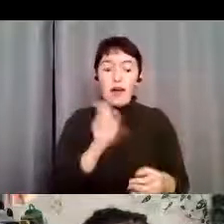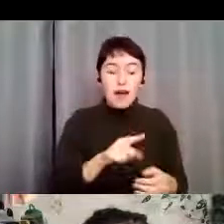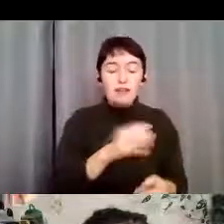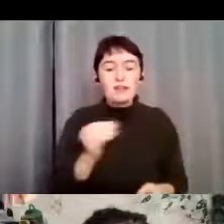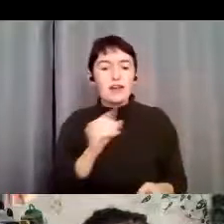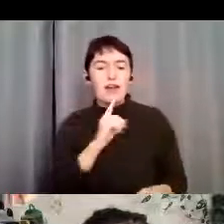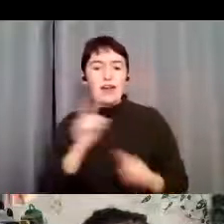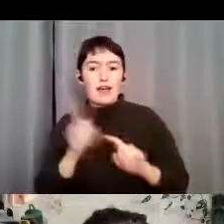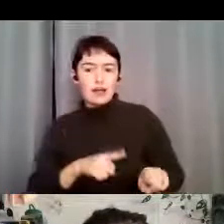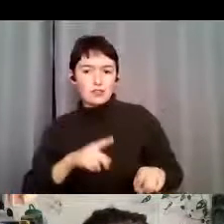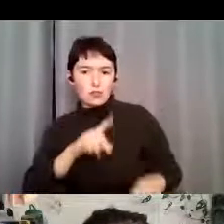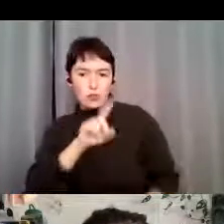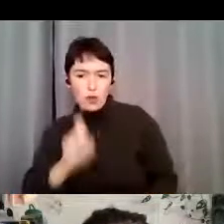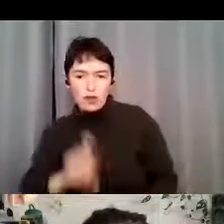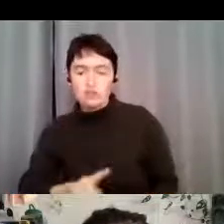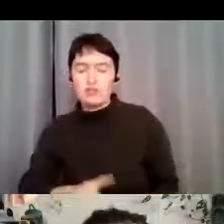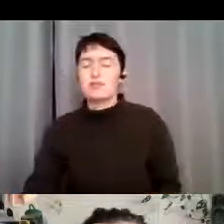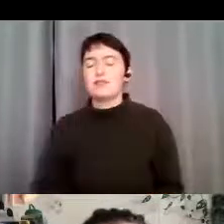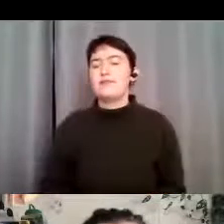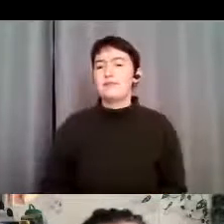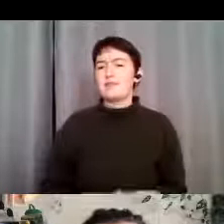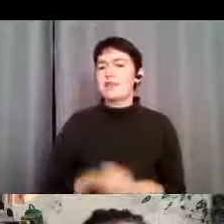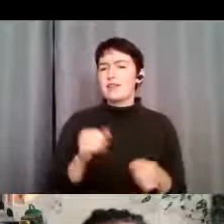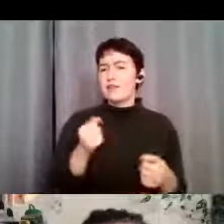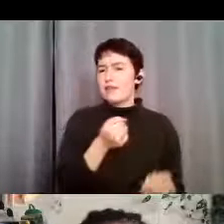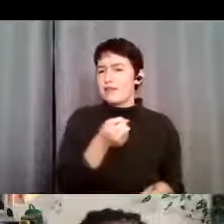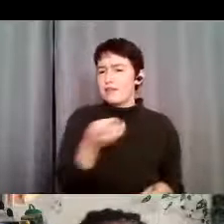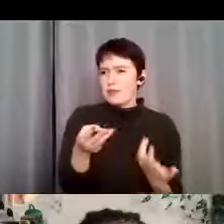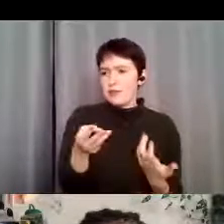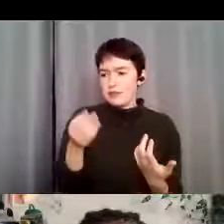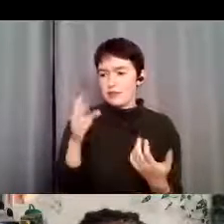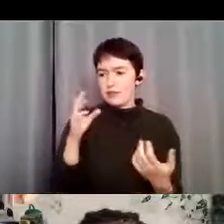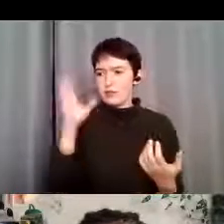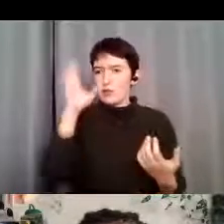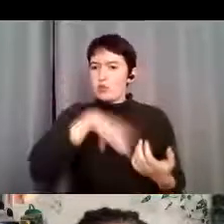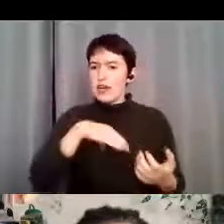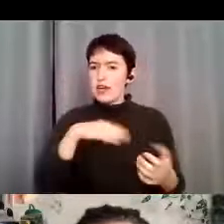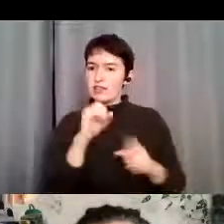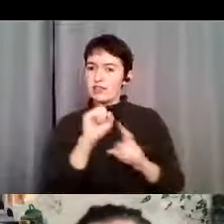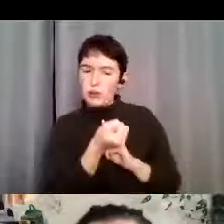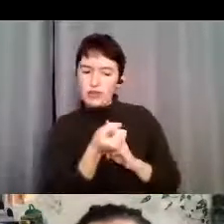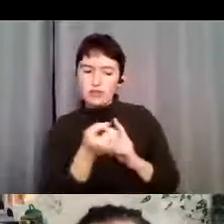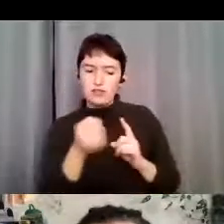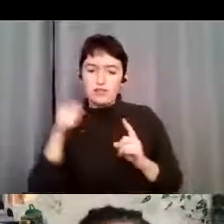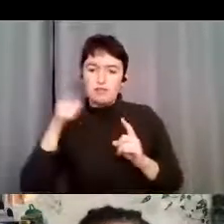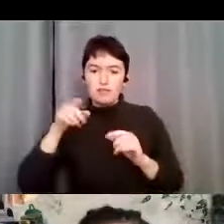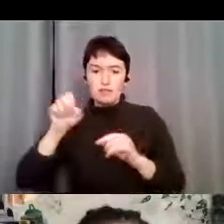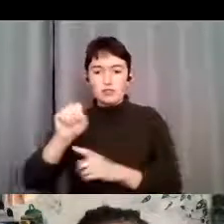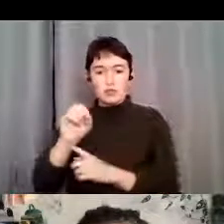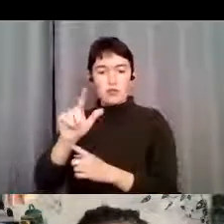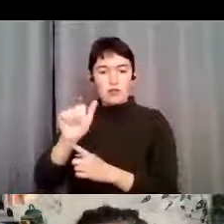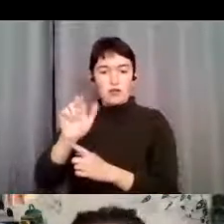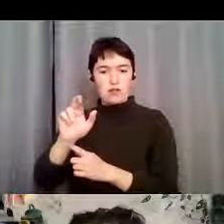various strange situations across the solar system. So I spend a lot of time doing computer models. And